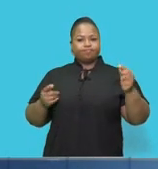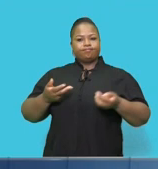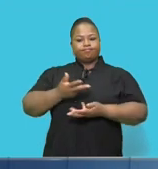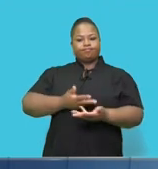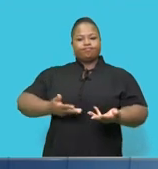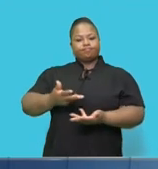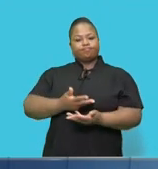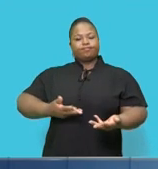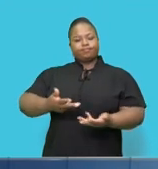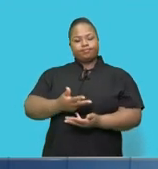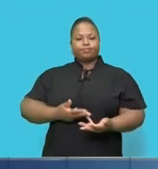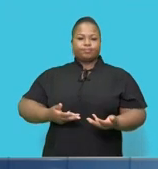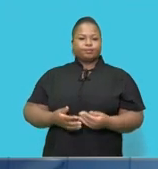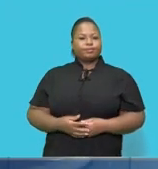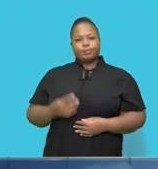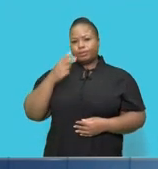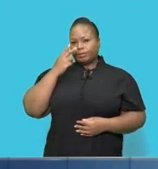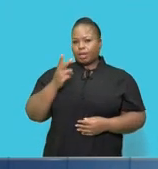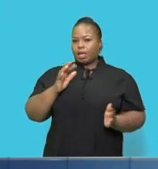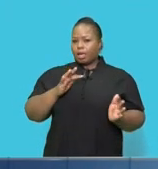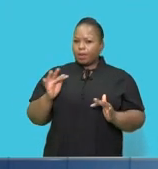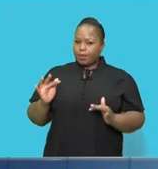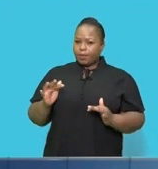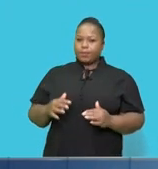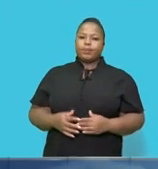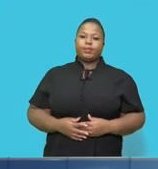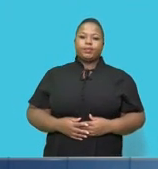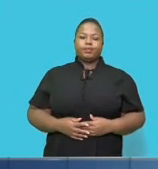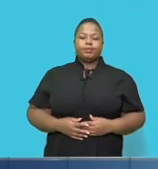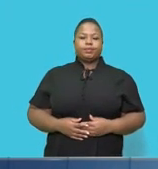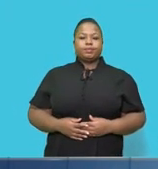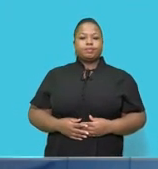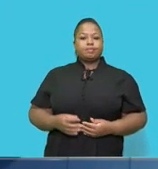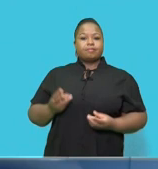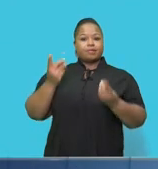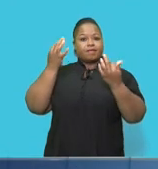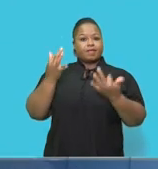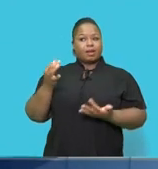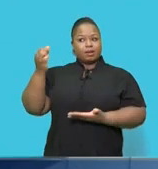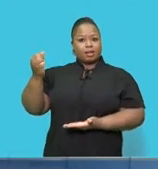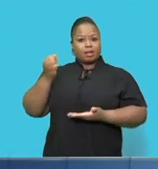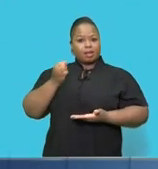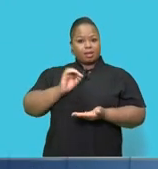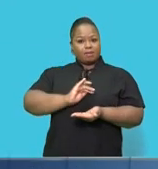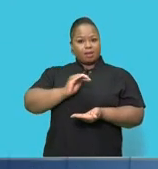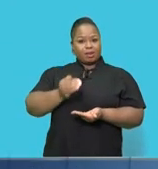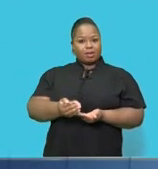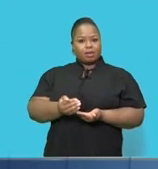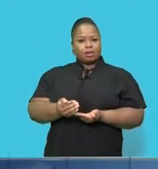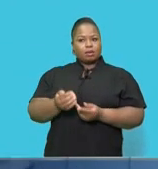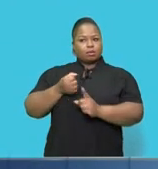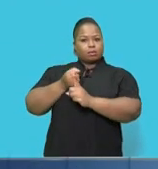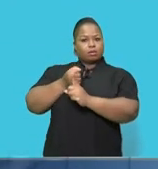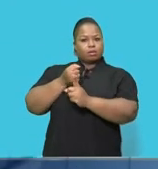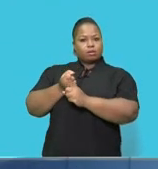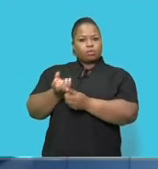discussions about how to get funding and mobilize finance